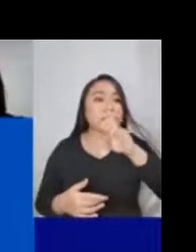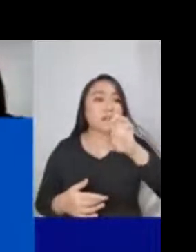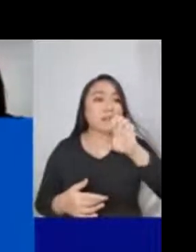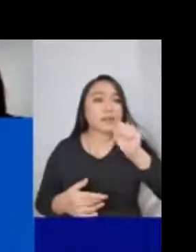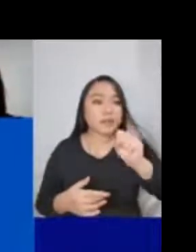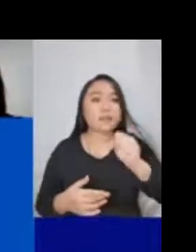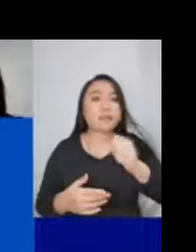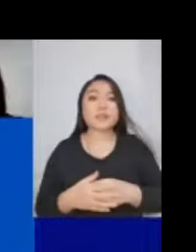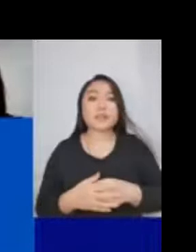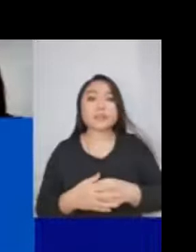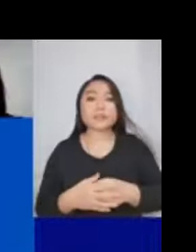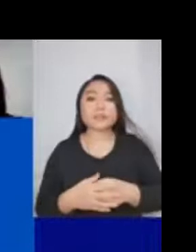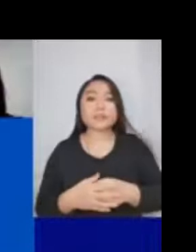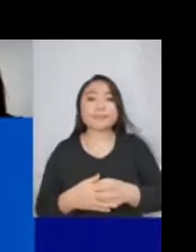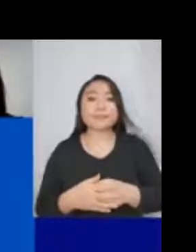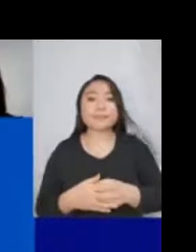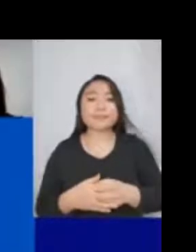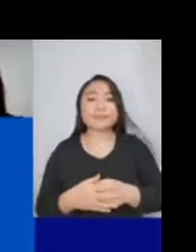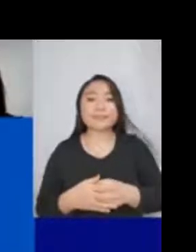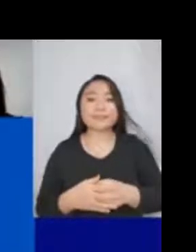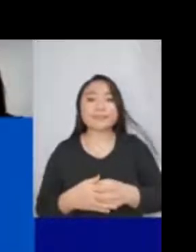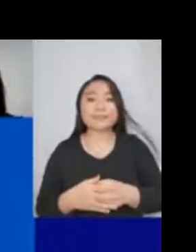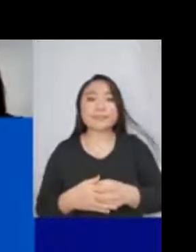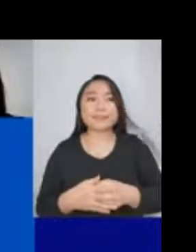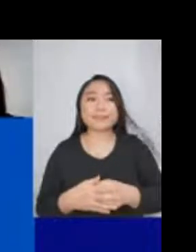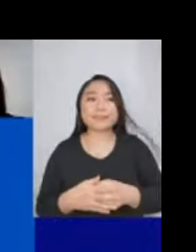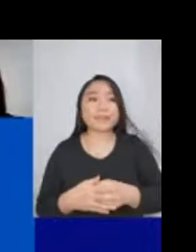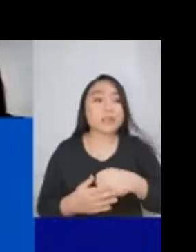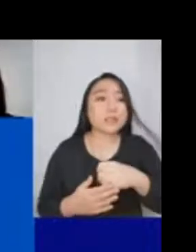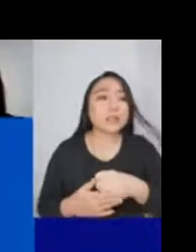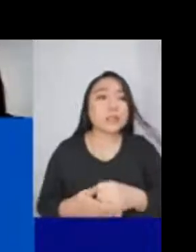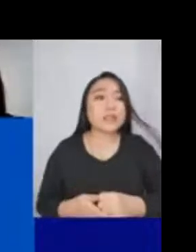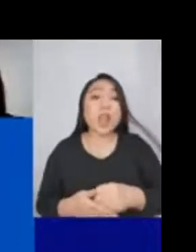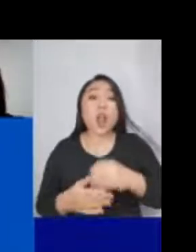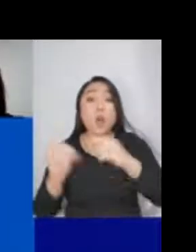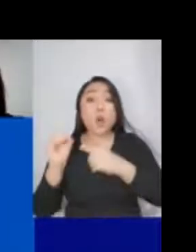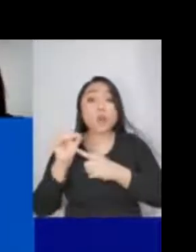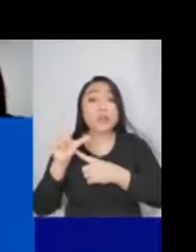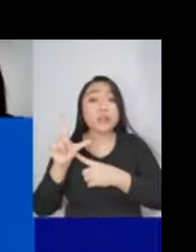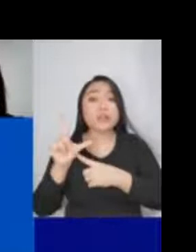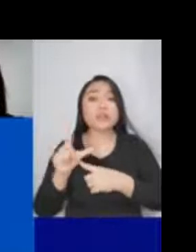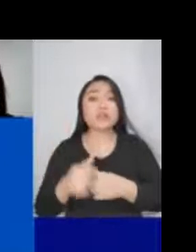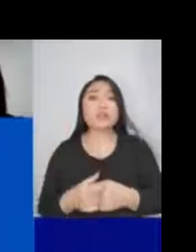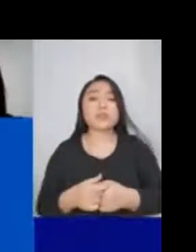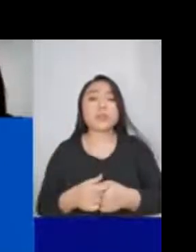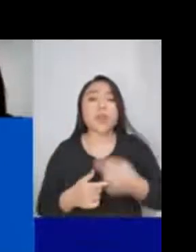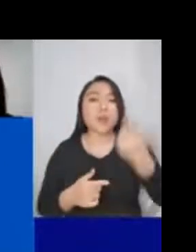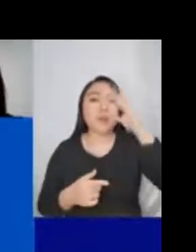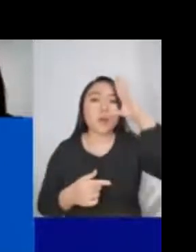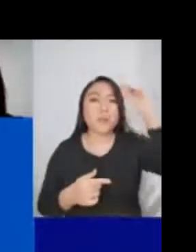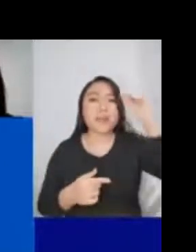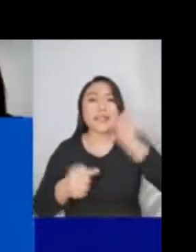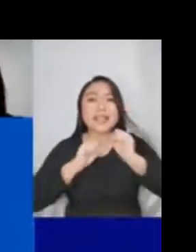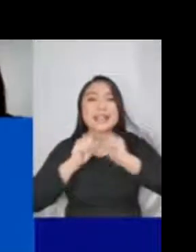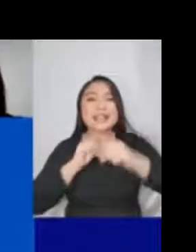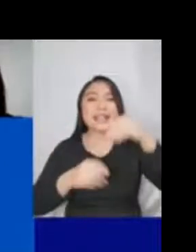the Specialized Philippine Enterprise Reference of Experts and Scientists. SPEARS is originally published as